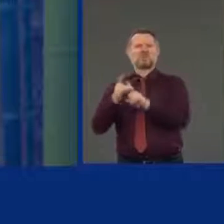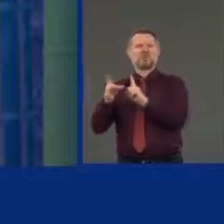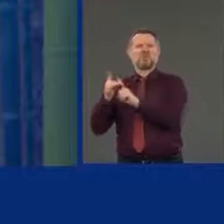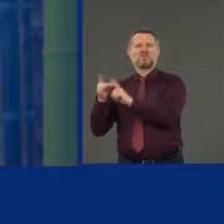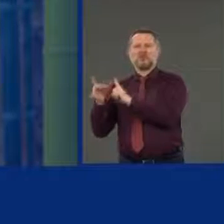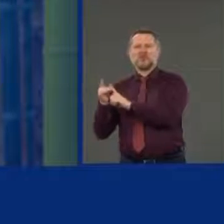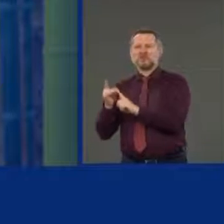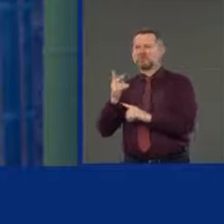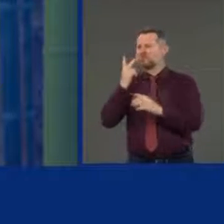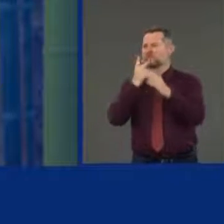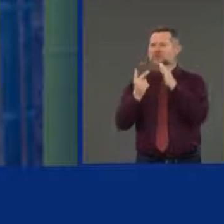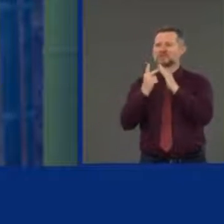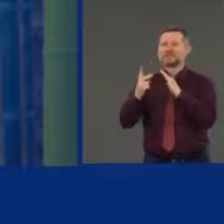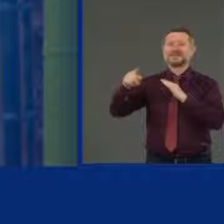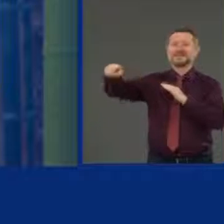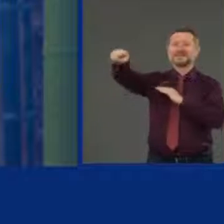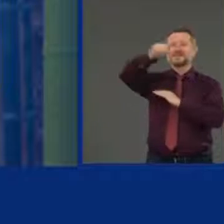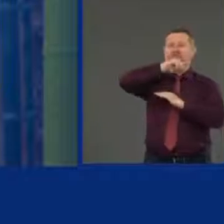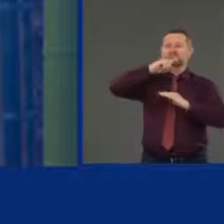increased dramatically.